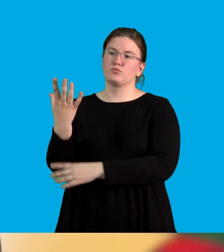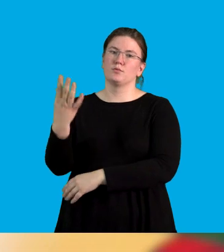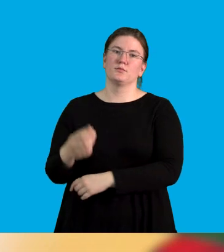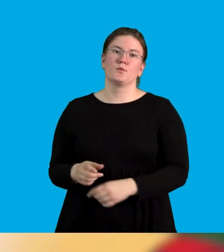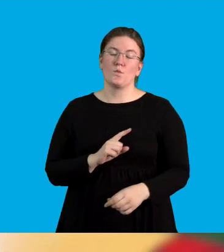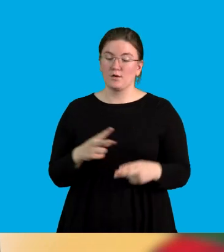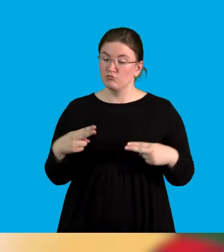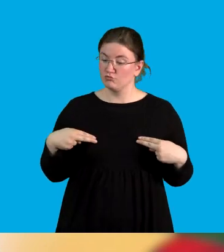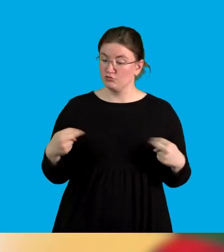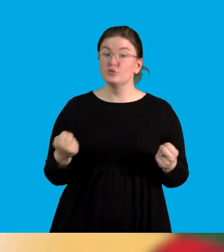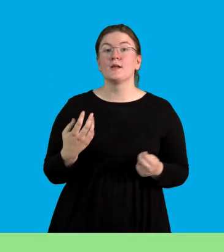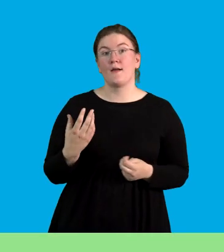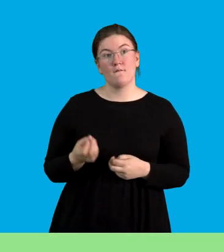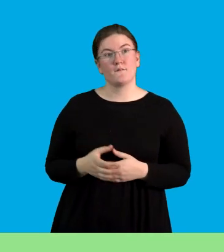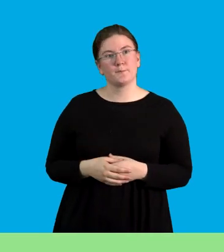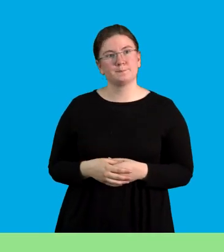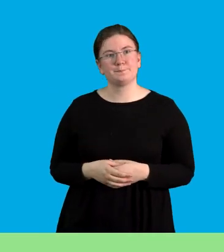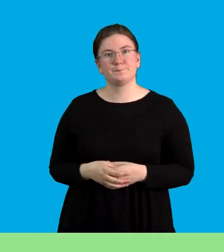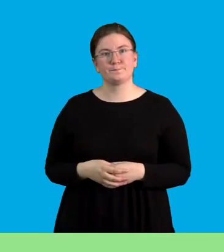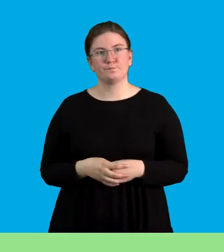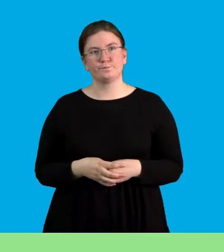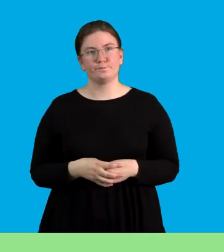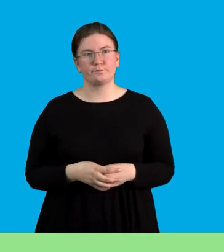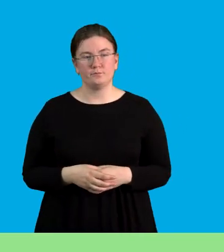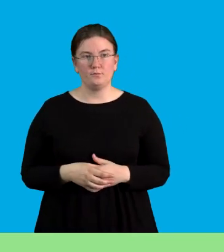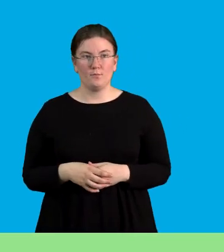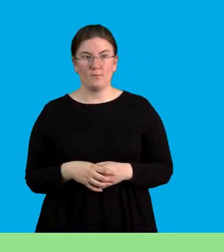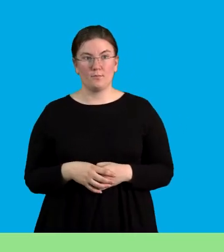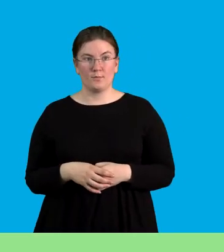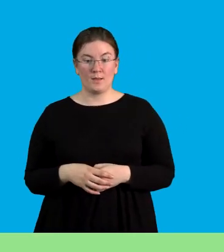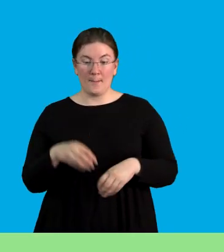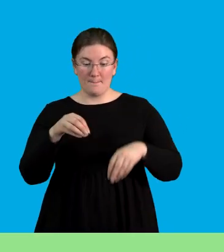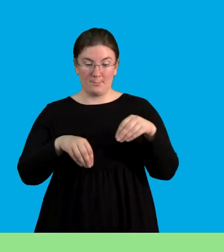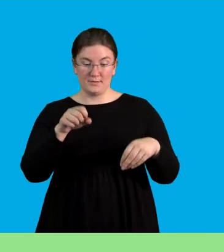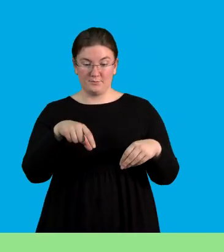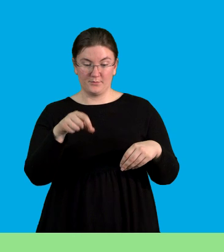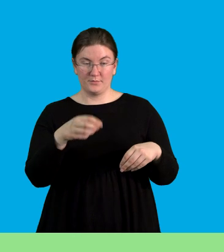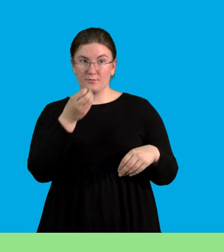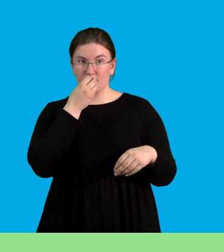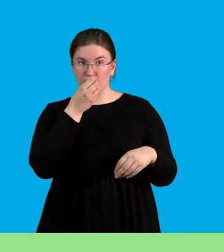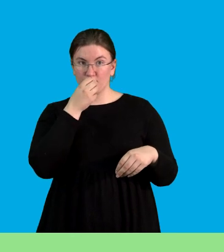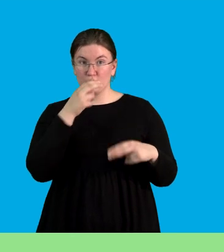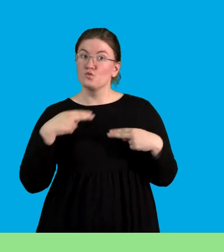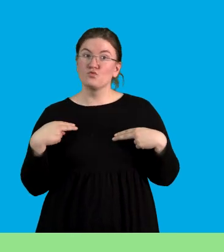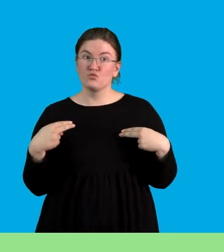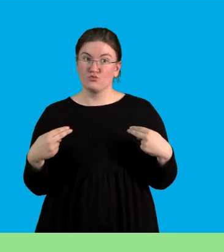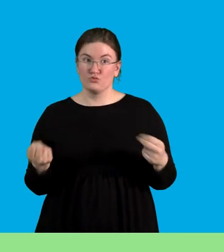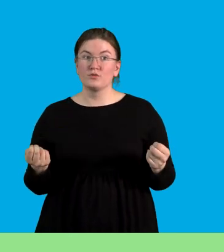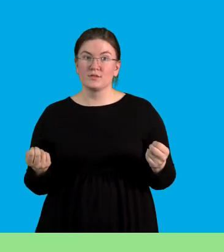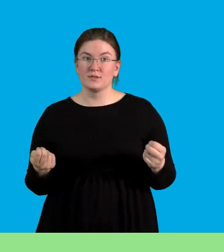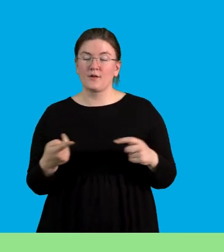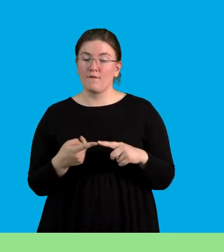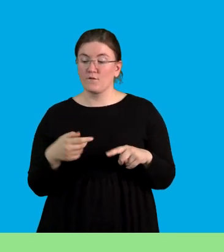plants with nutrients. Okay, the plants feed on these nutrients that have been broken down